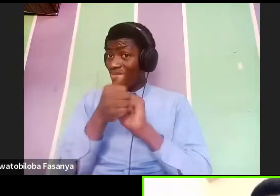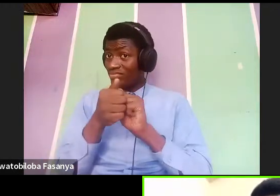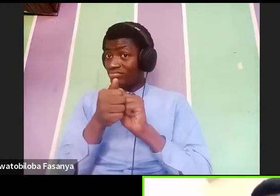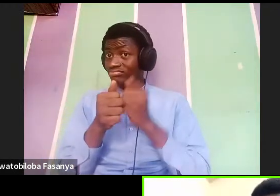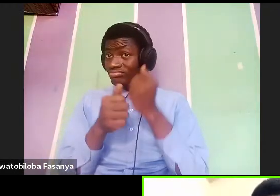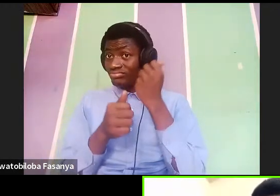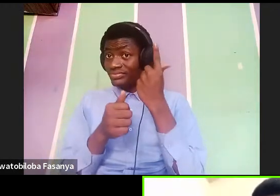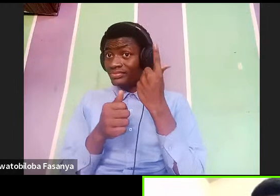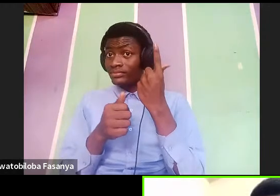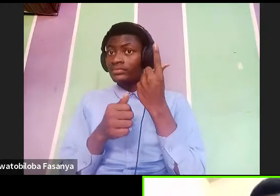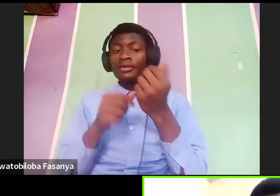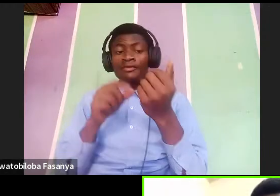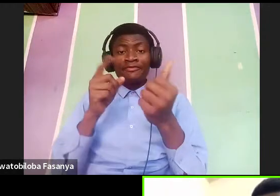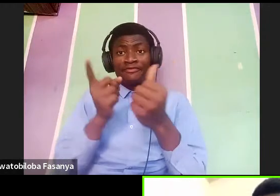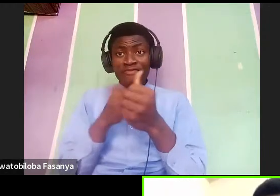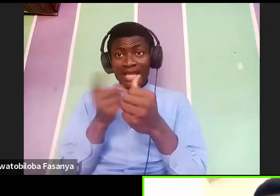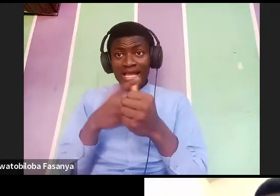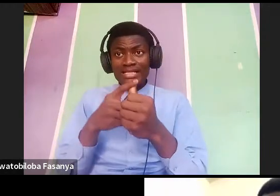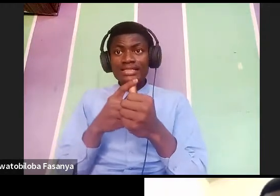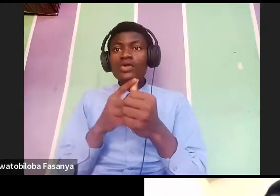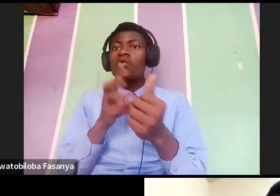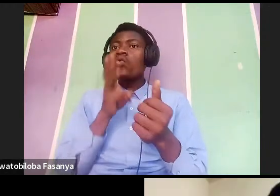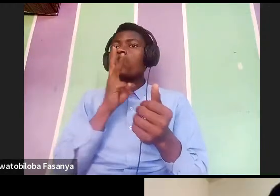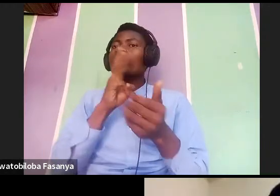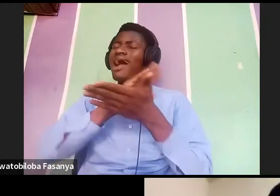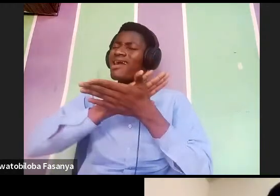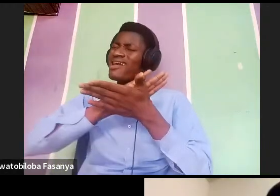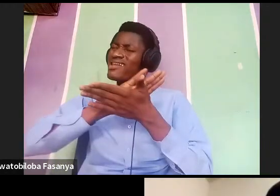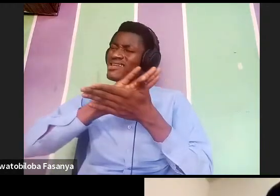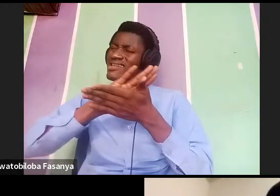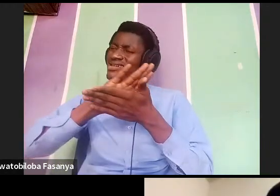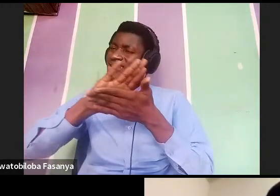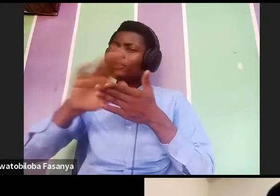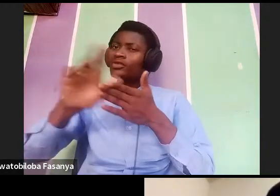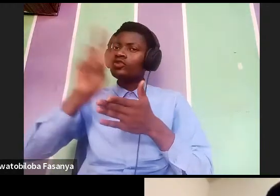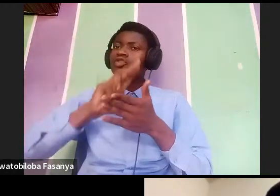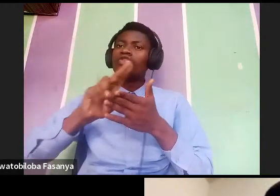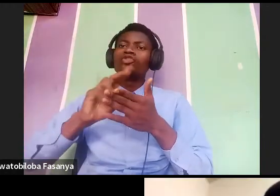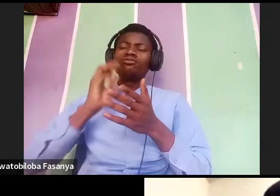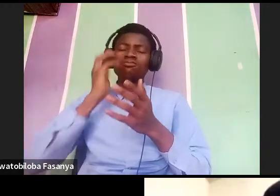it's number one recommended when you feel something has gone into your eyes.